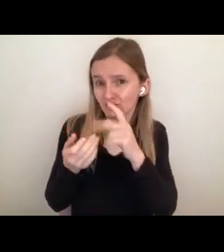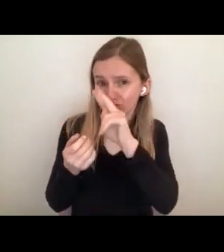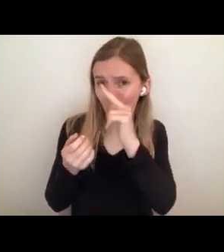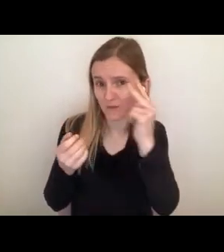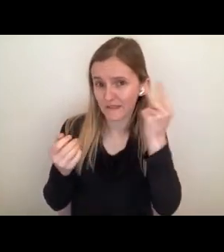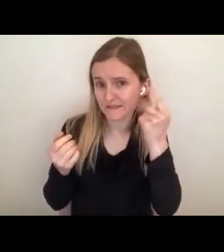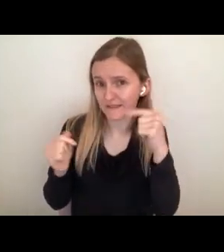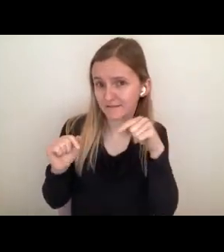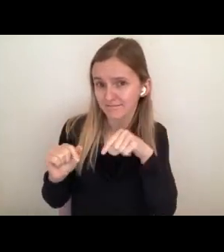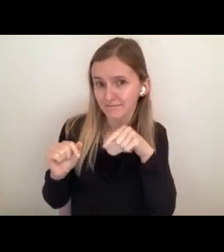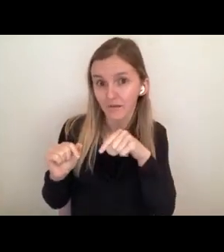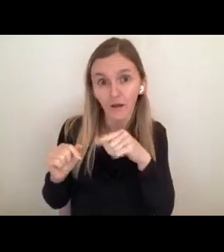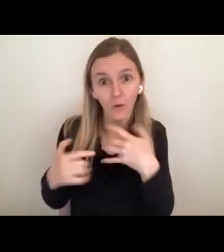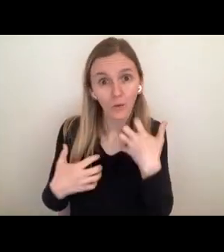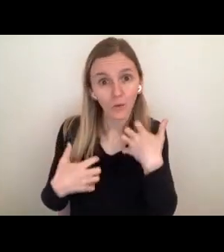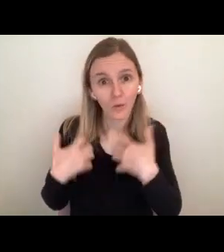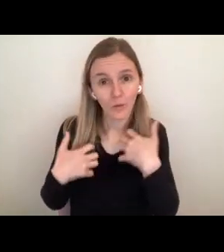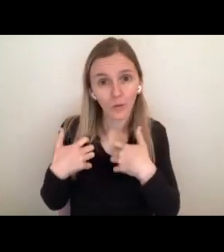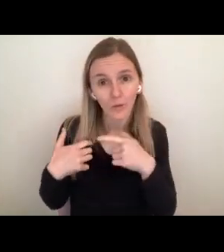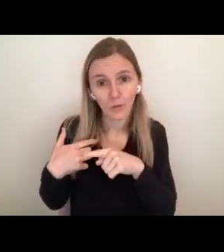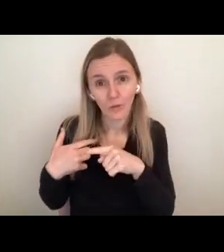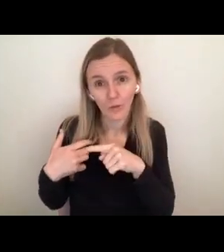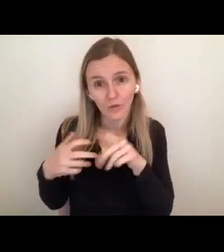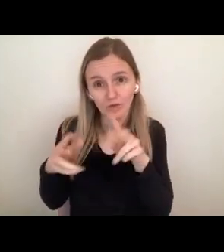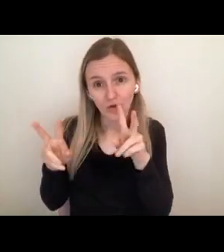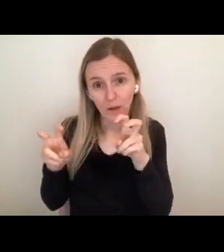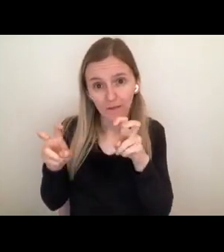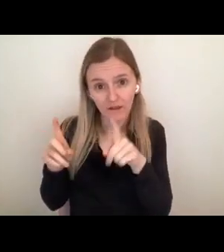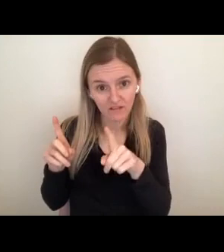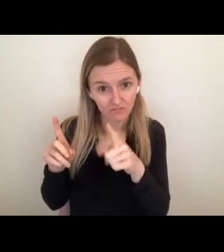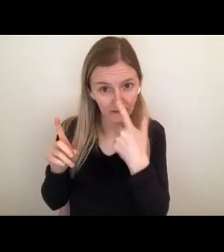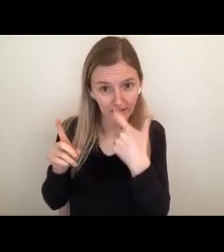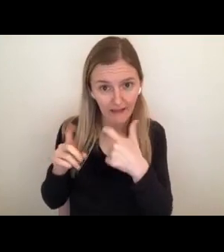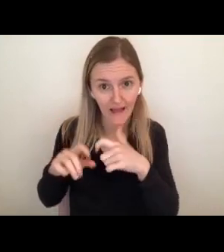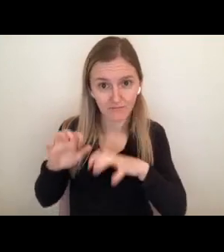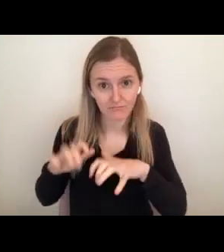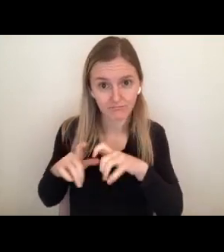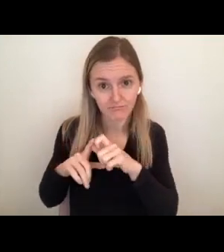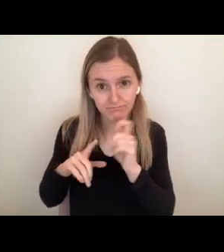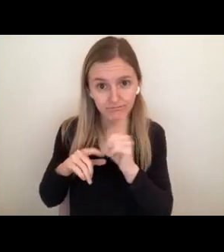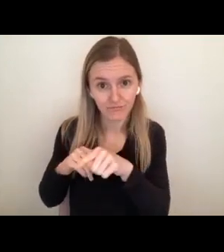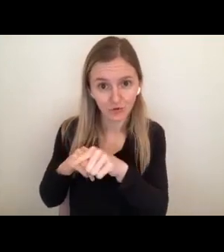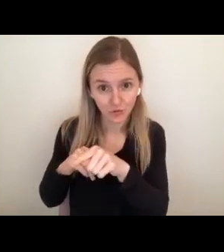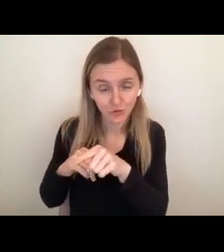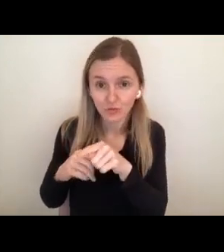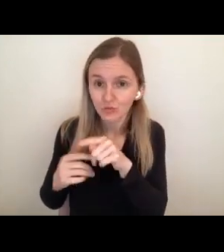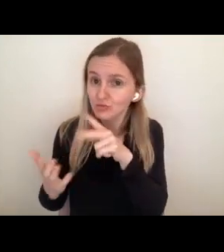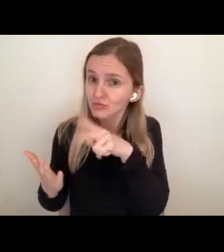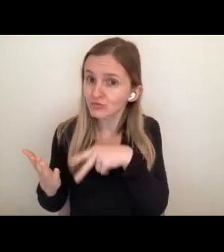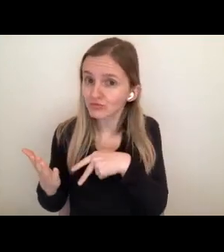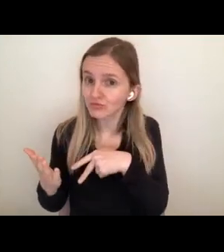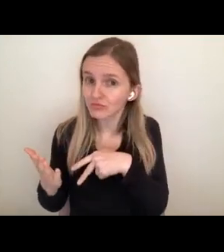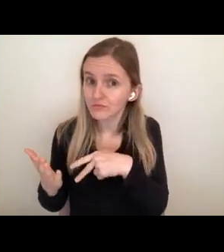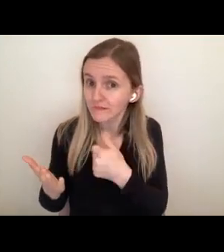please do, and I'm happy to write that down for you and send that to you if you'd like.